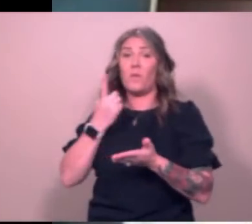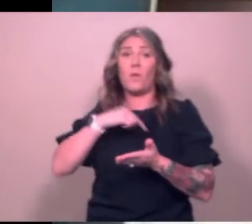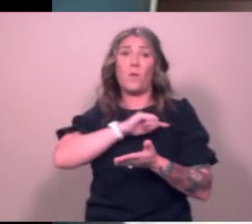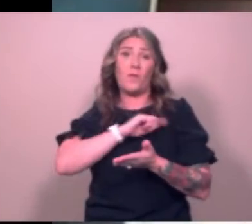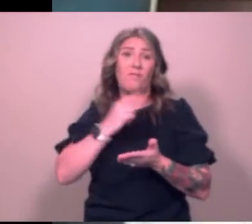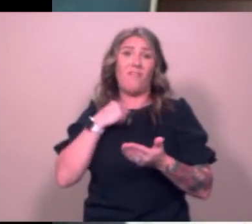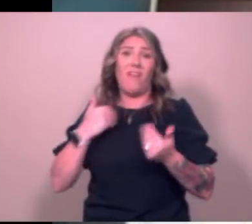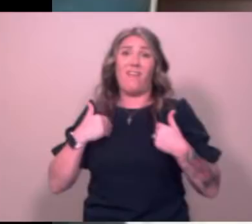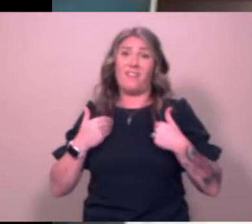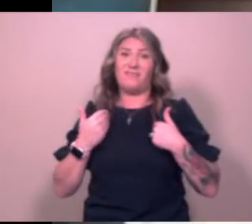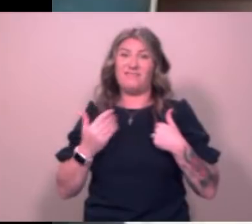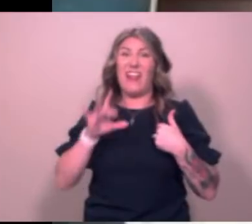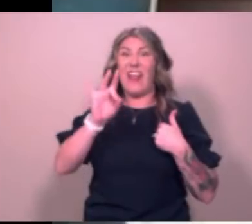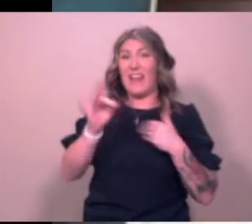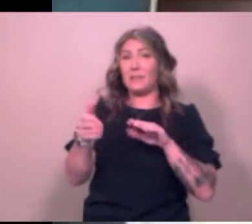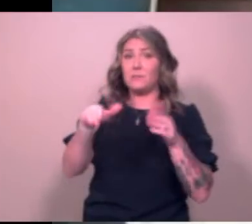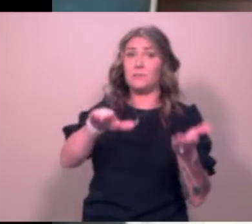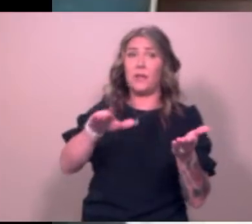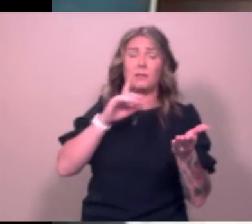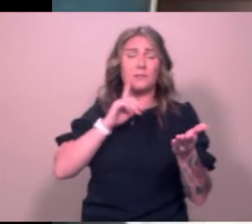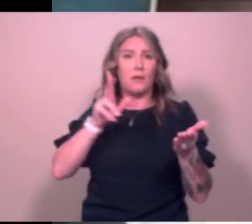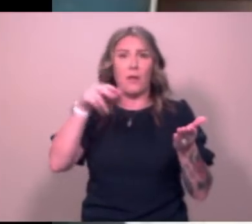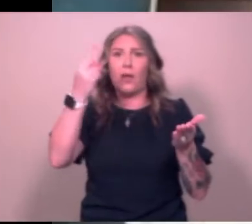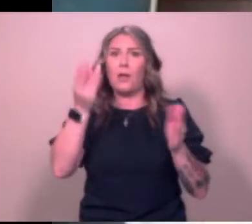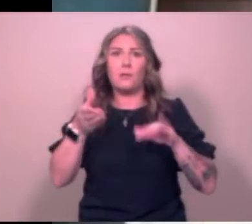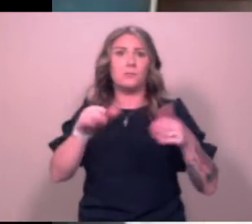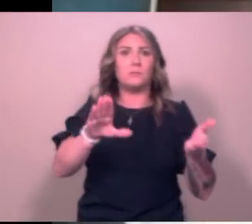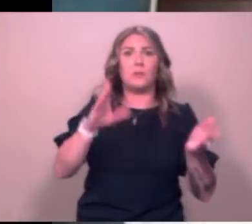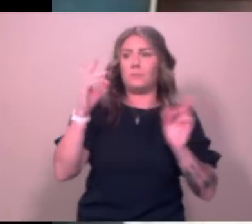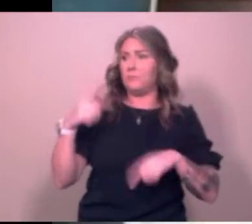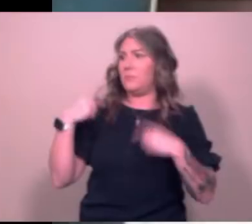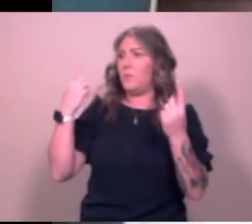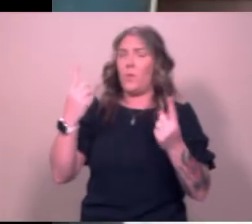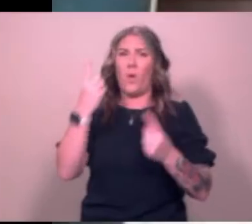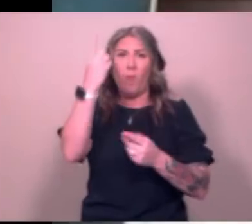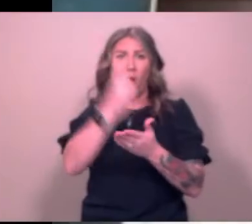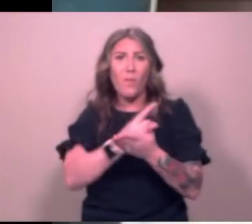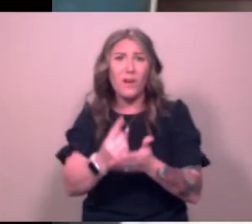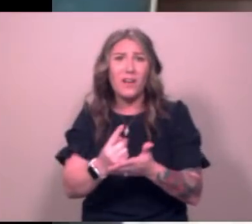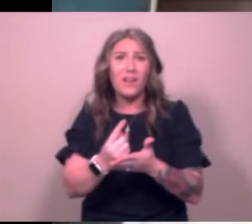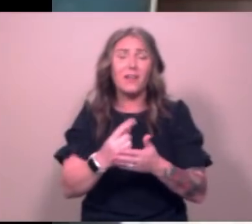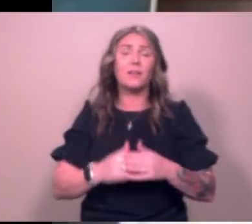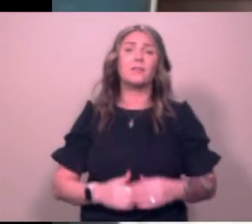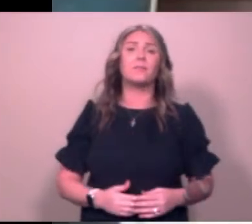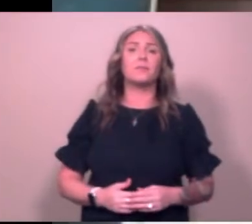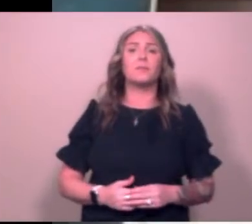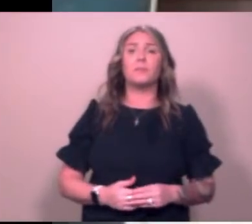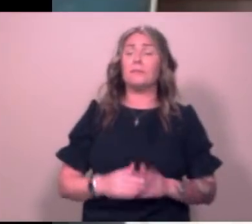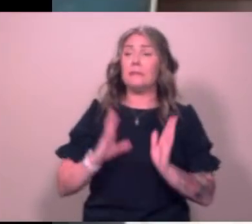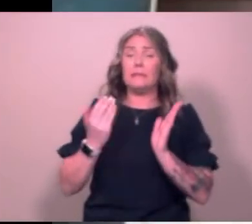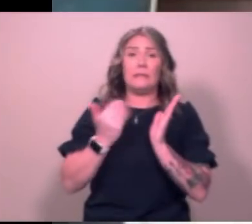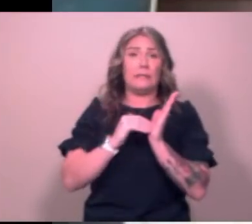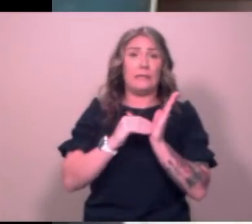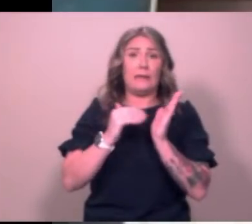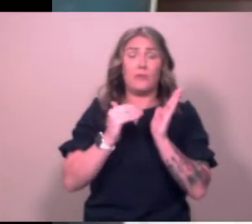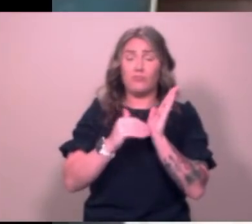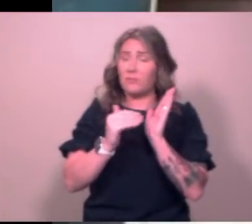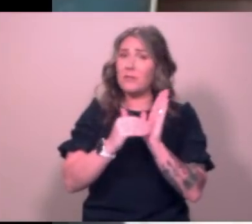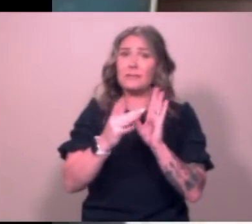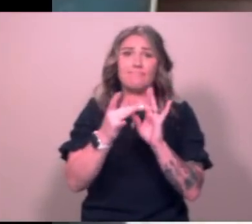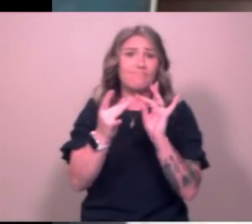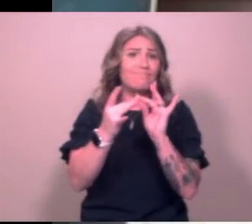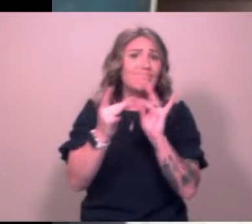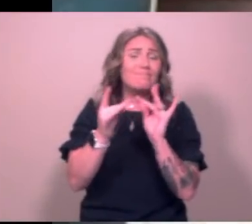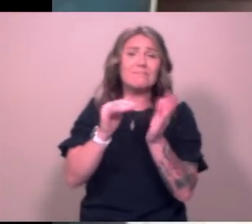8 patients. That's one of the highest deaths that we've had in a period of 1 week. And again, I repeat what Dr. McGough